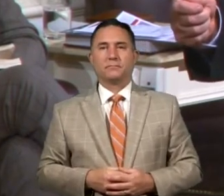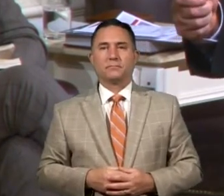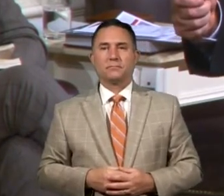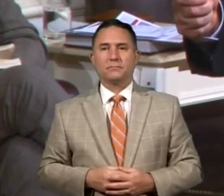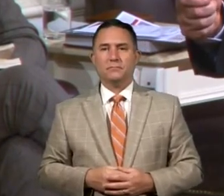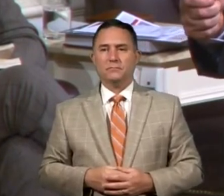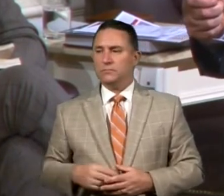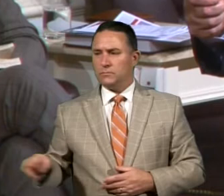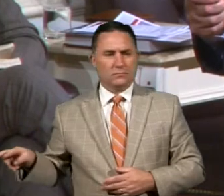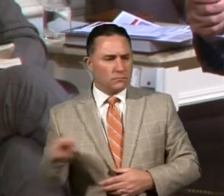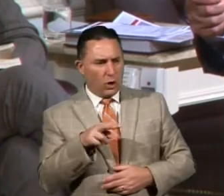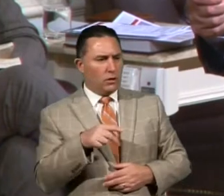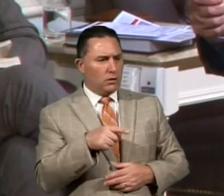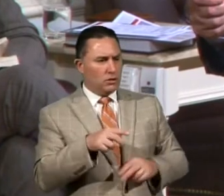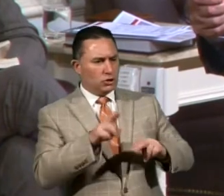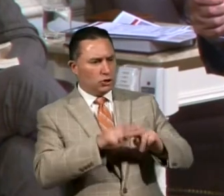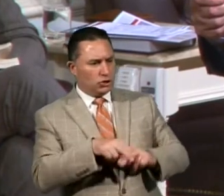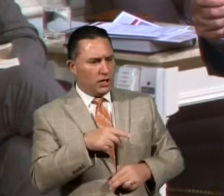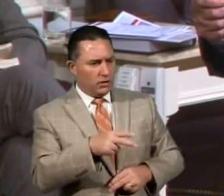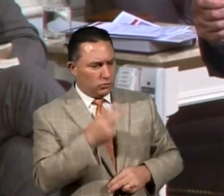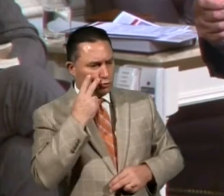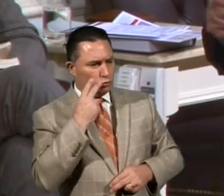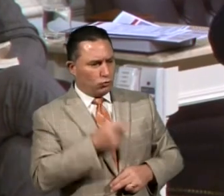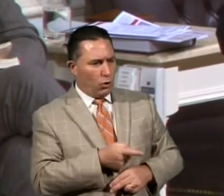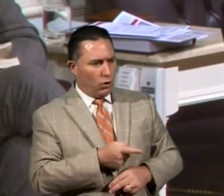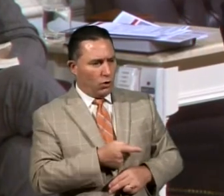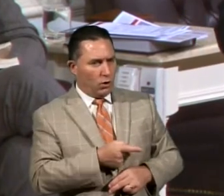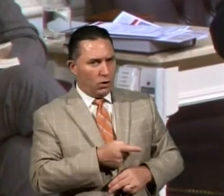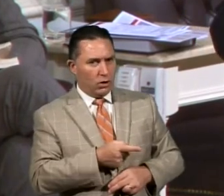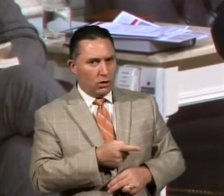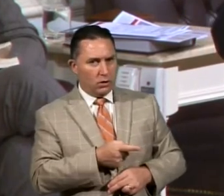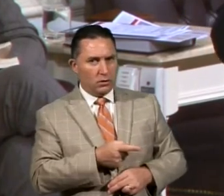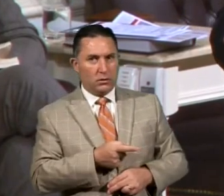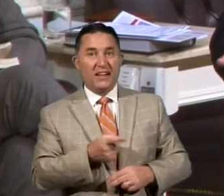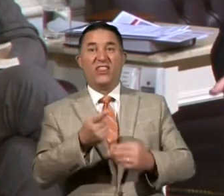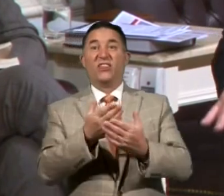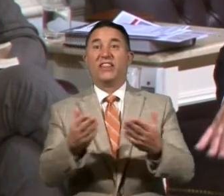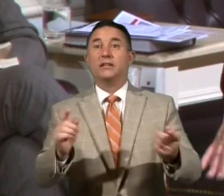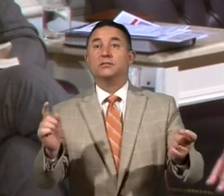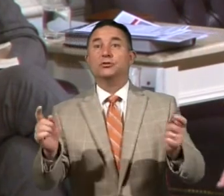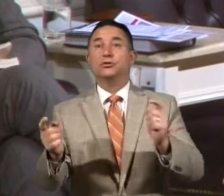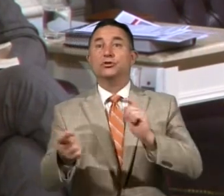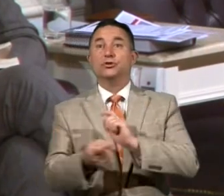And when she saw me in that chair, things changed.